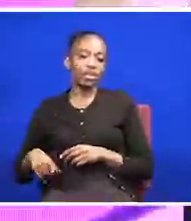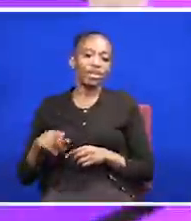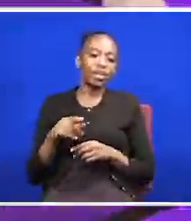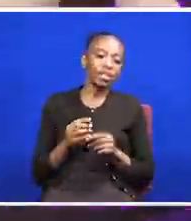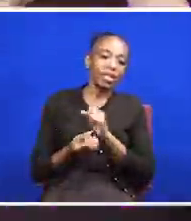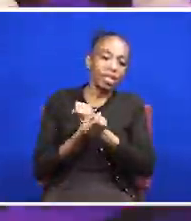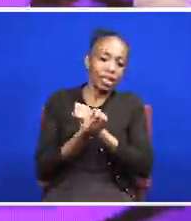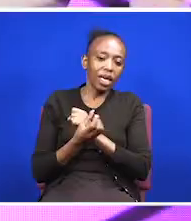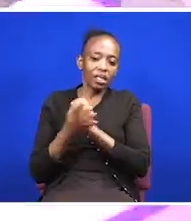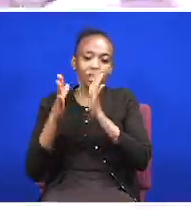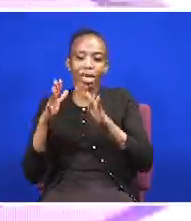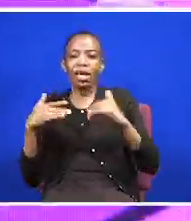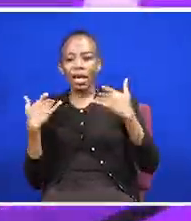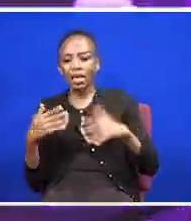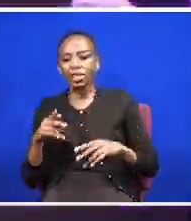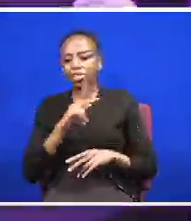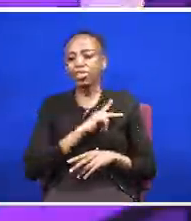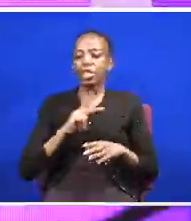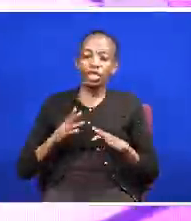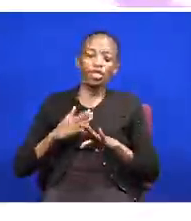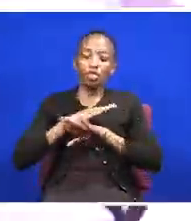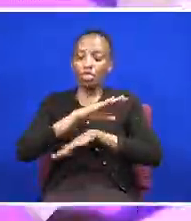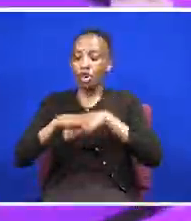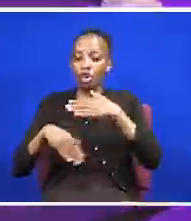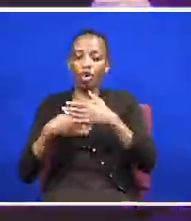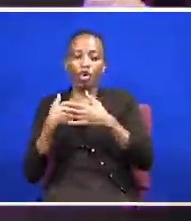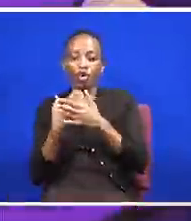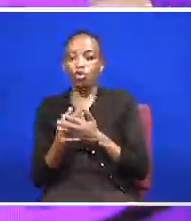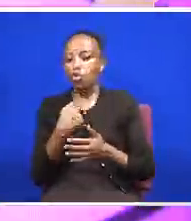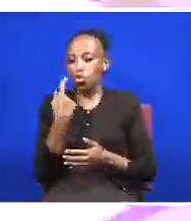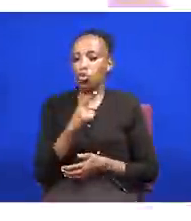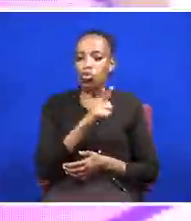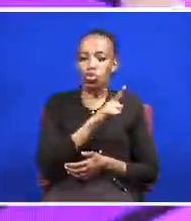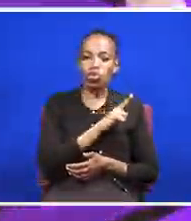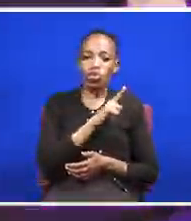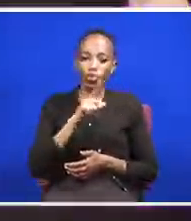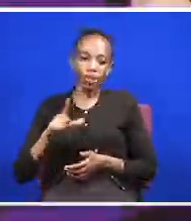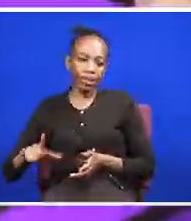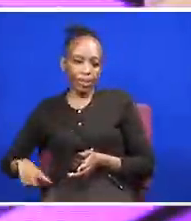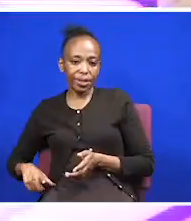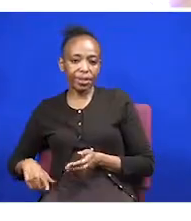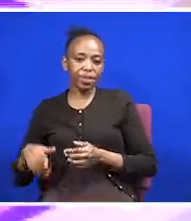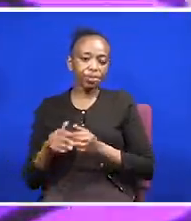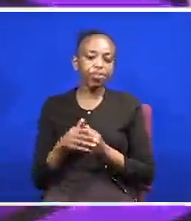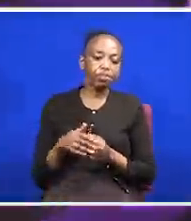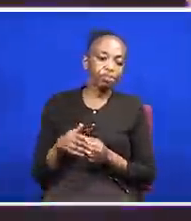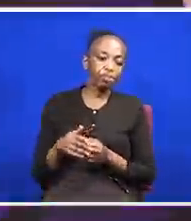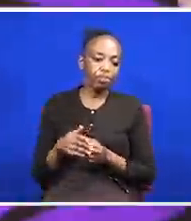Ni mshauri wa ajabu, mfalme wa yote nadie.